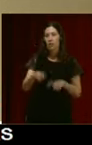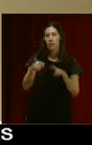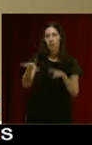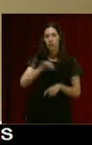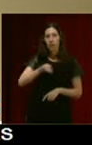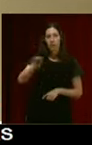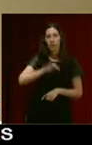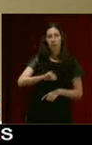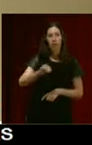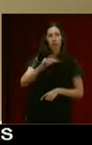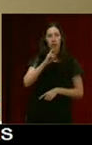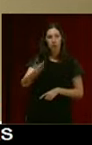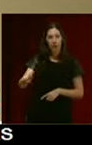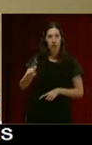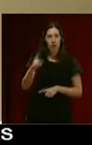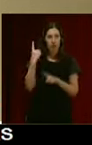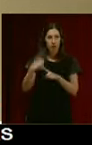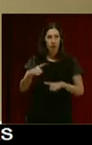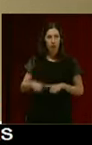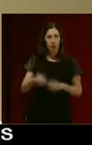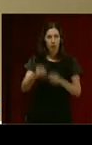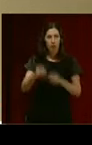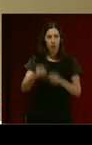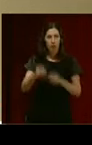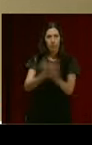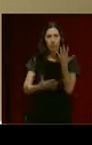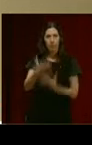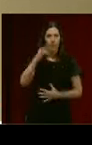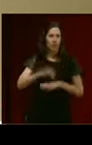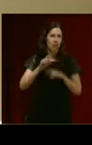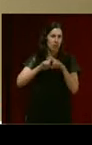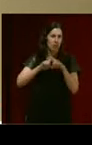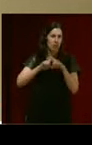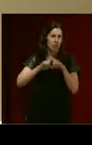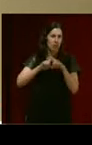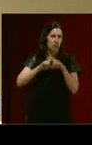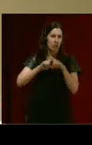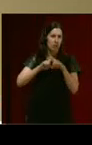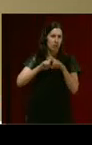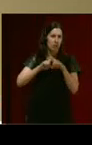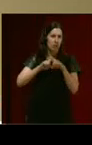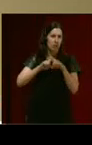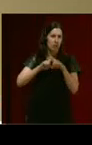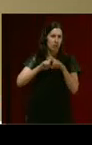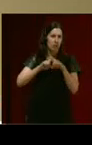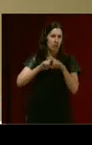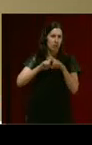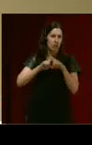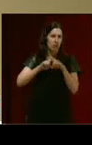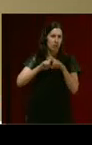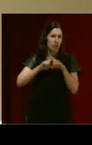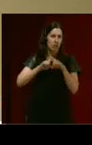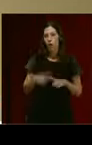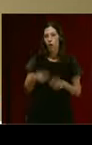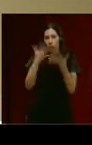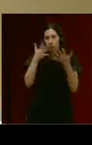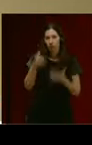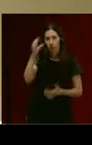robots, assistance technologies, biomedical signals of